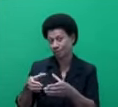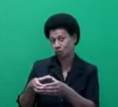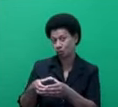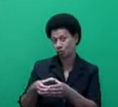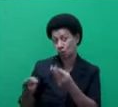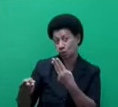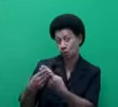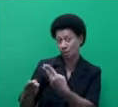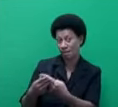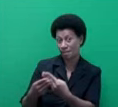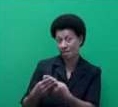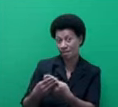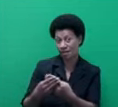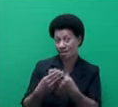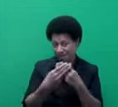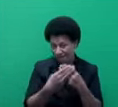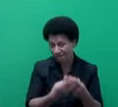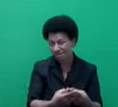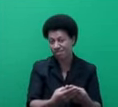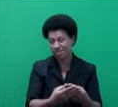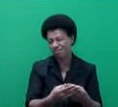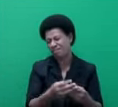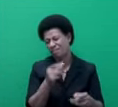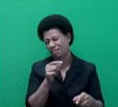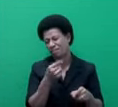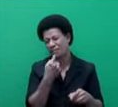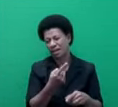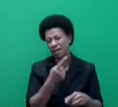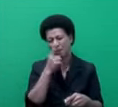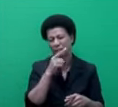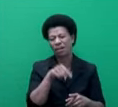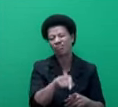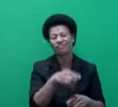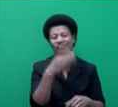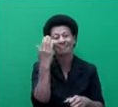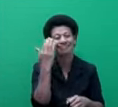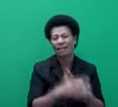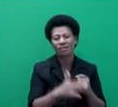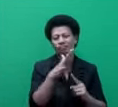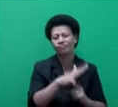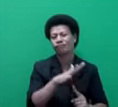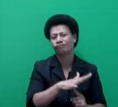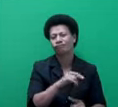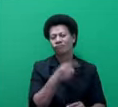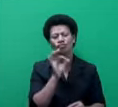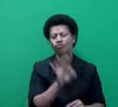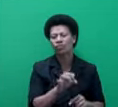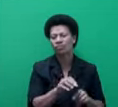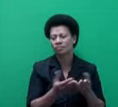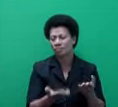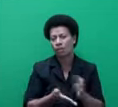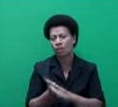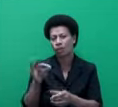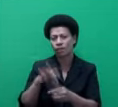sir. They go through this process of discouraging people, etc., and then they come here and complain about the voter turnout wasn't good enough.